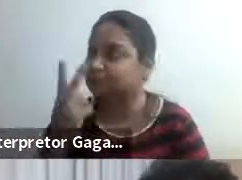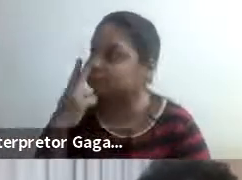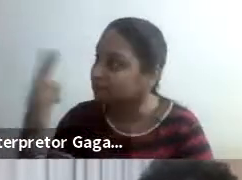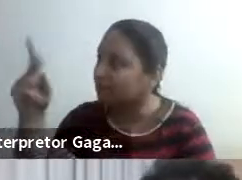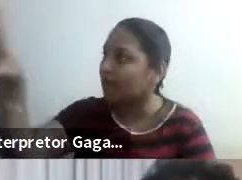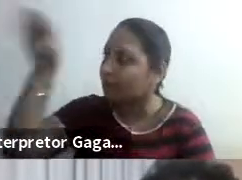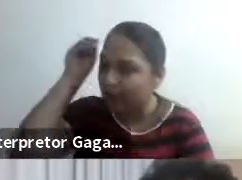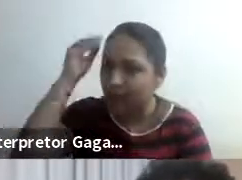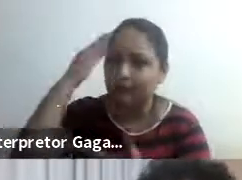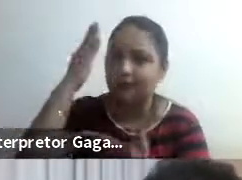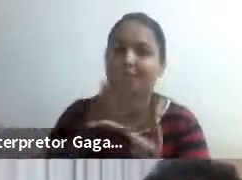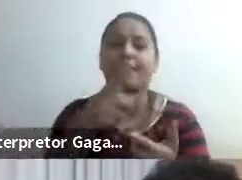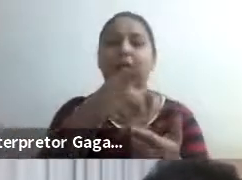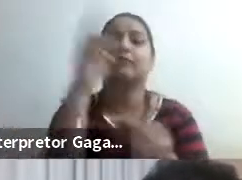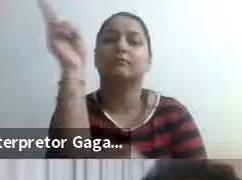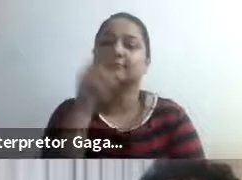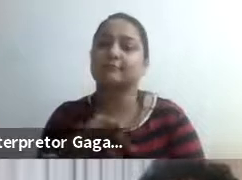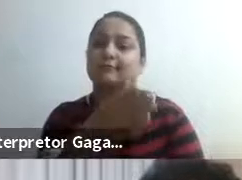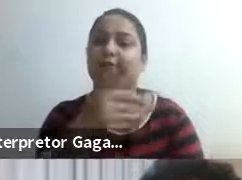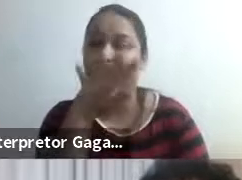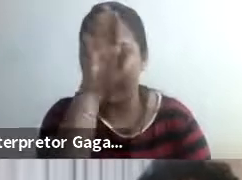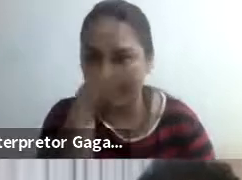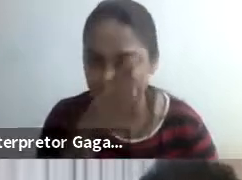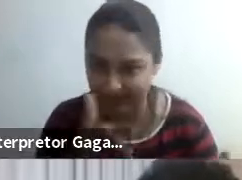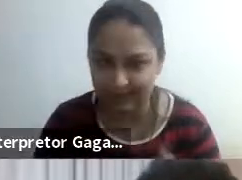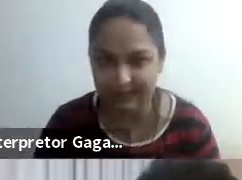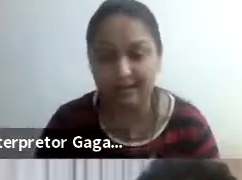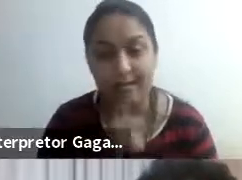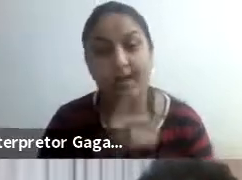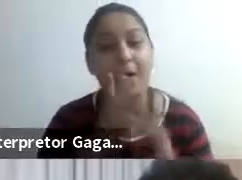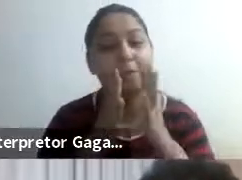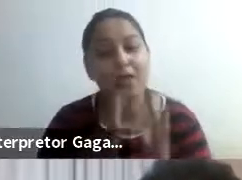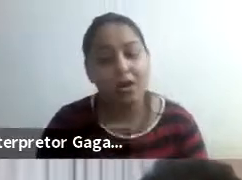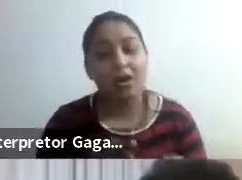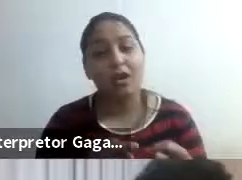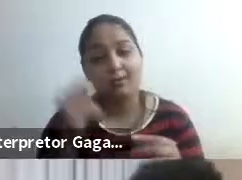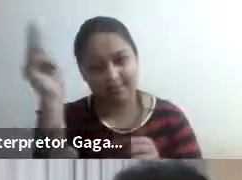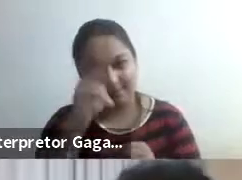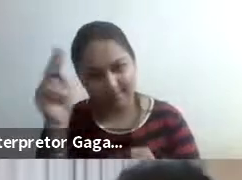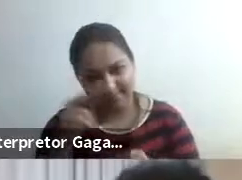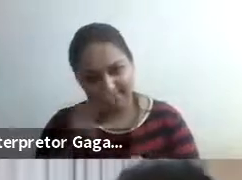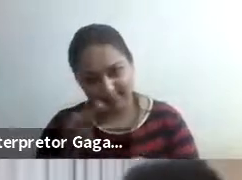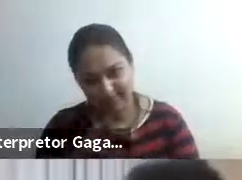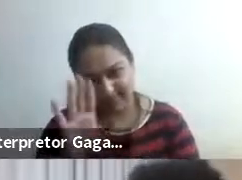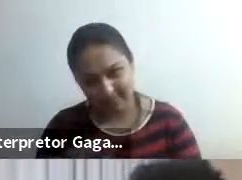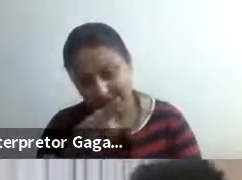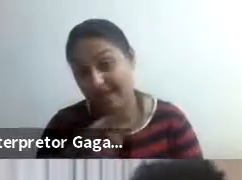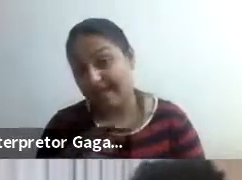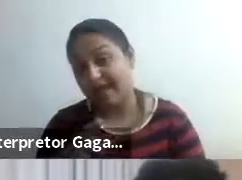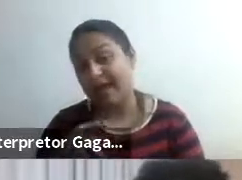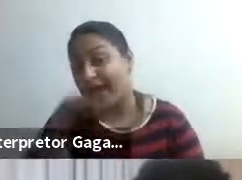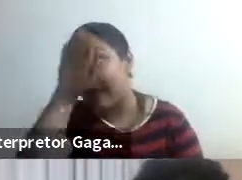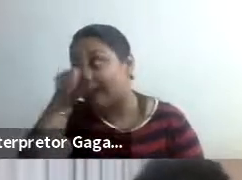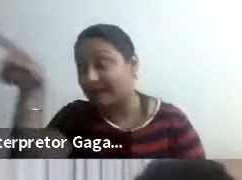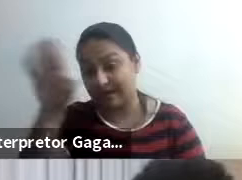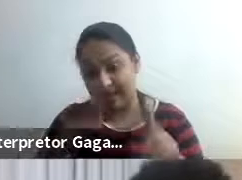and she was still sort of figuring out the particular stylistic traits that an elephant should have. Like